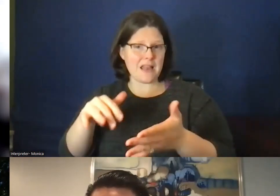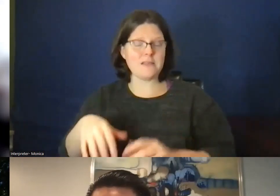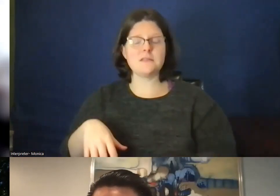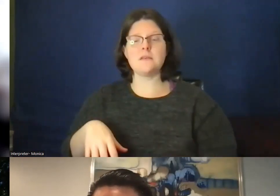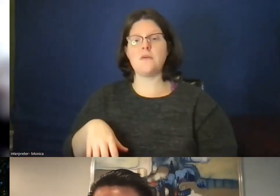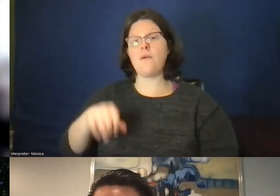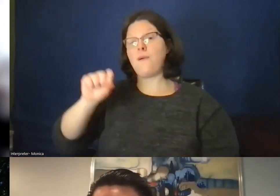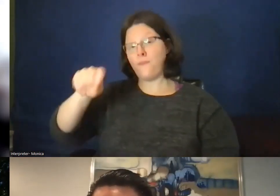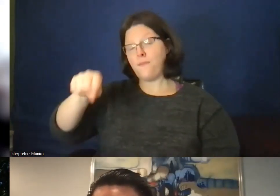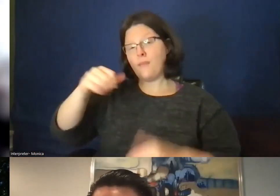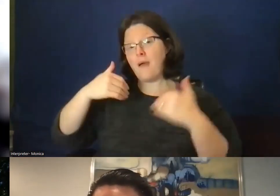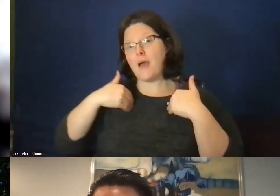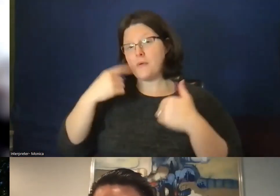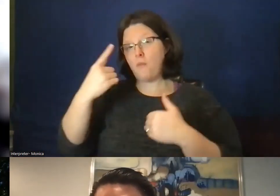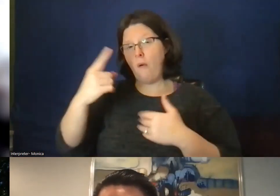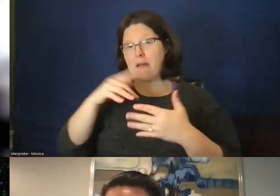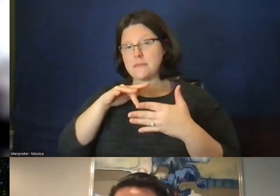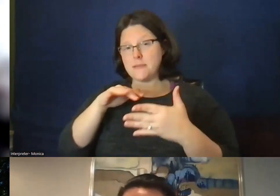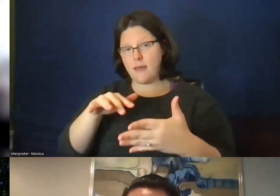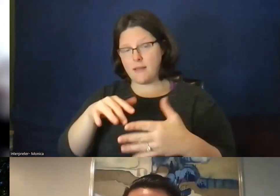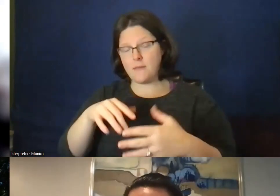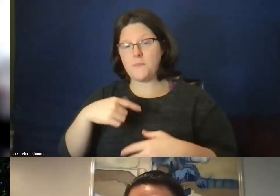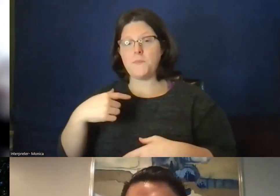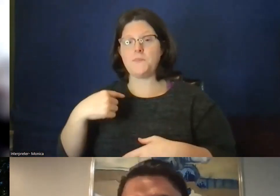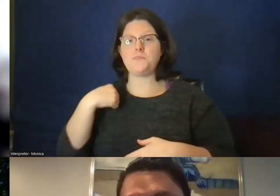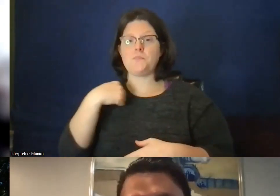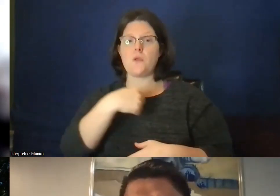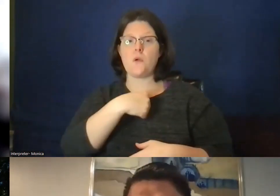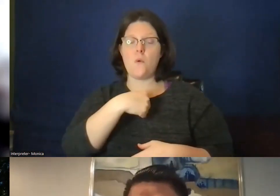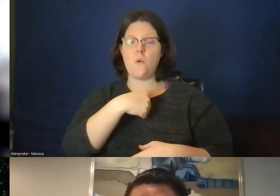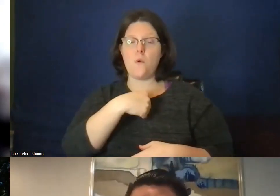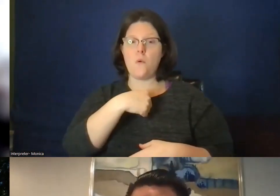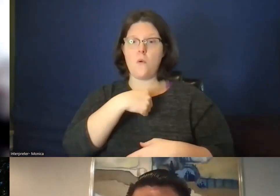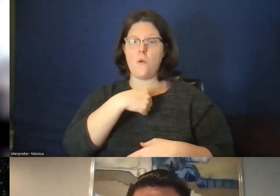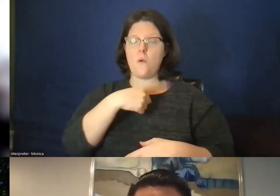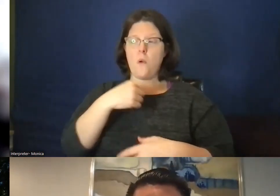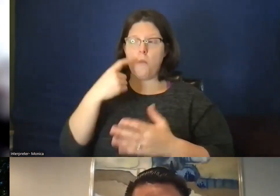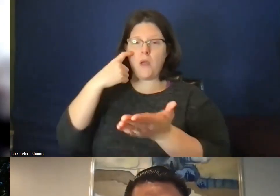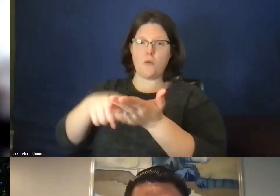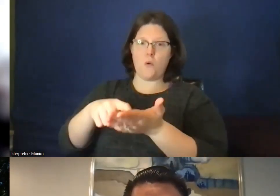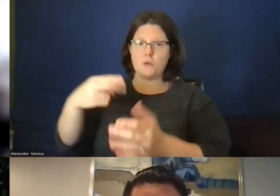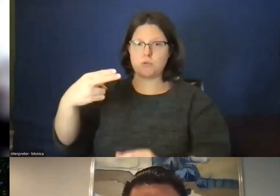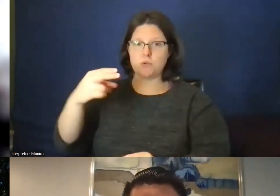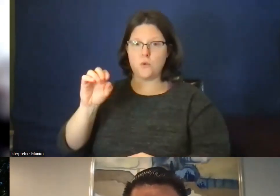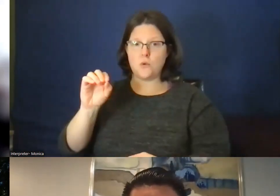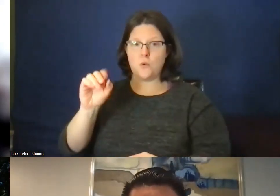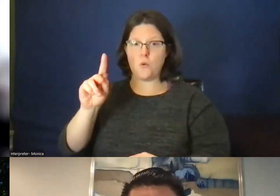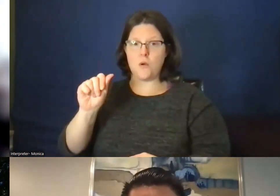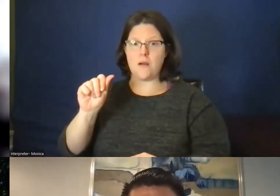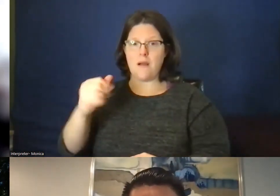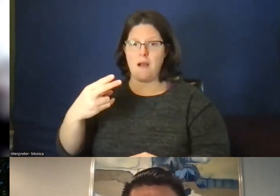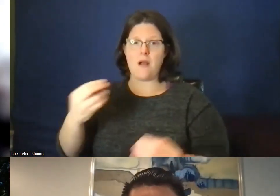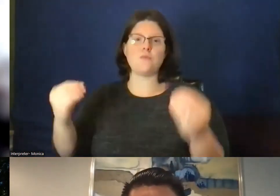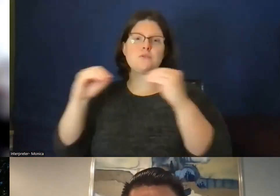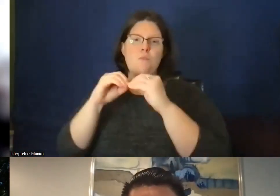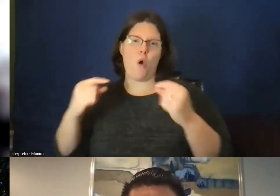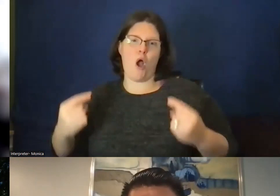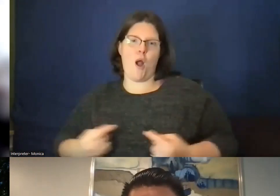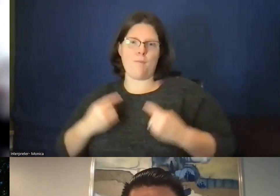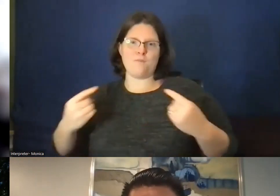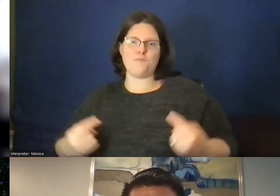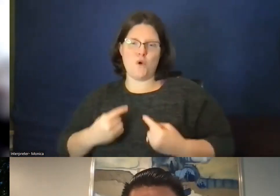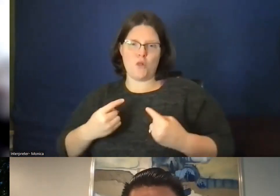one study, we did it, where we saw the hookah was more powerful and